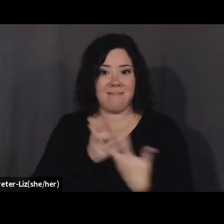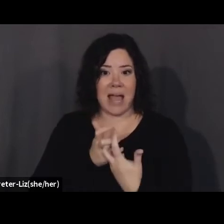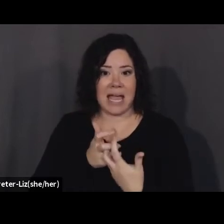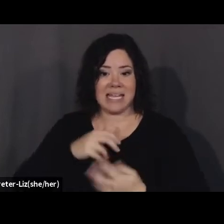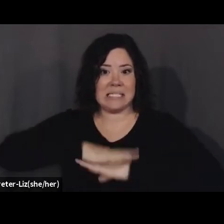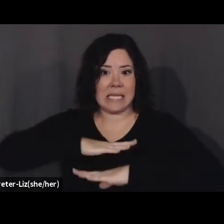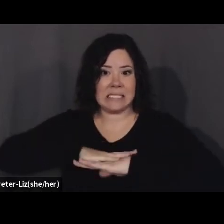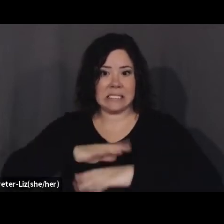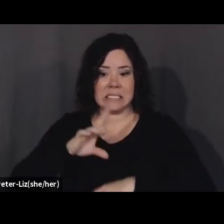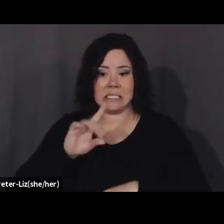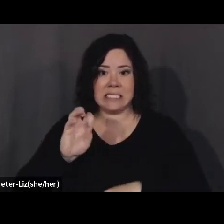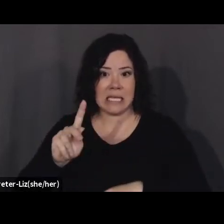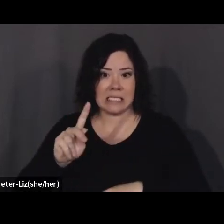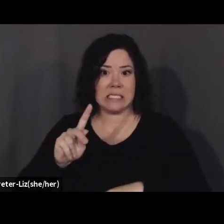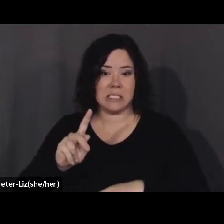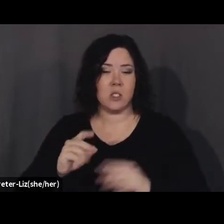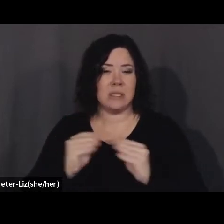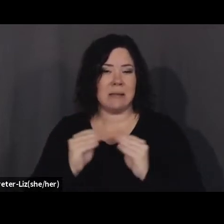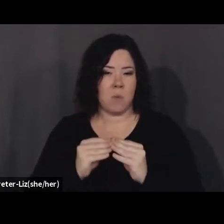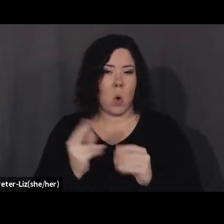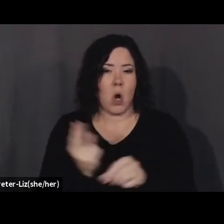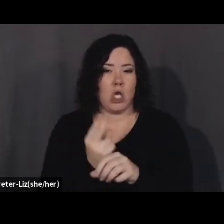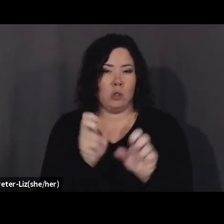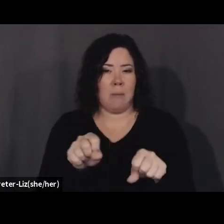a desk more accessible, usable.